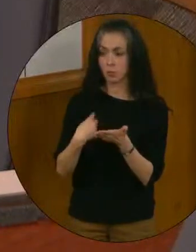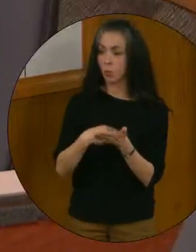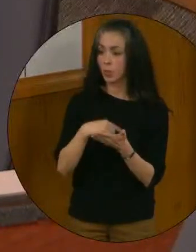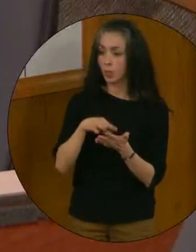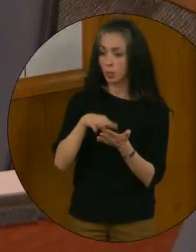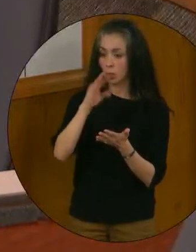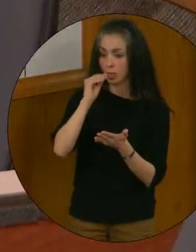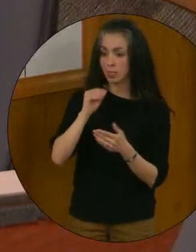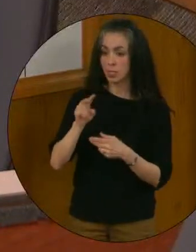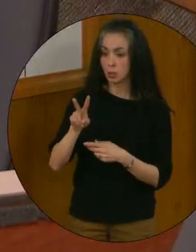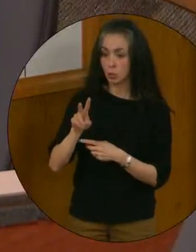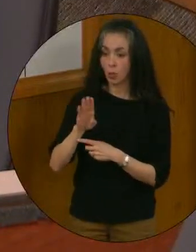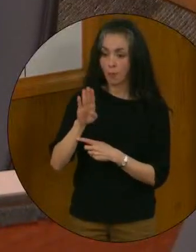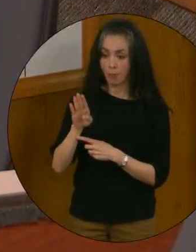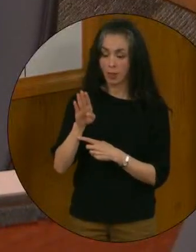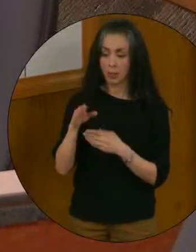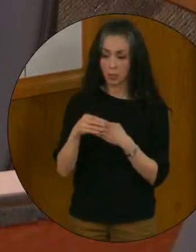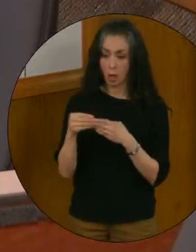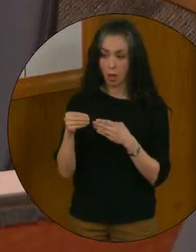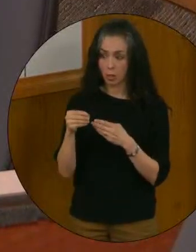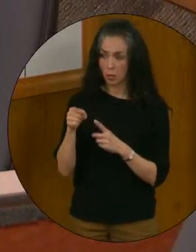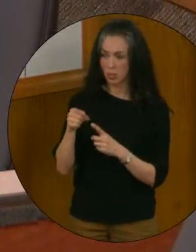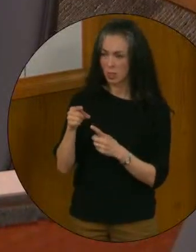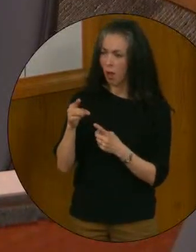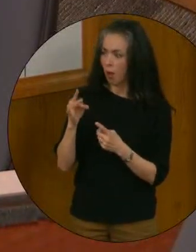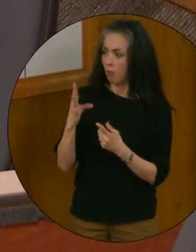the $2 billion, as historic as it is